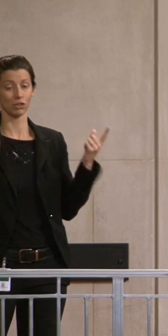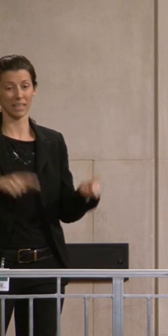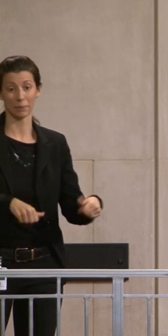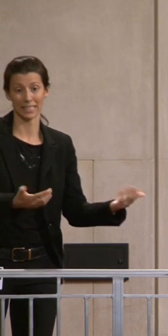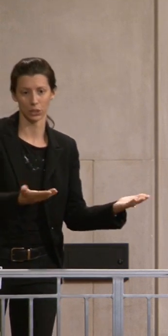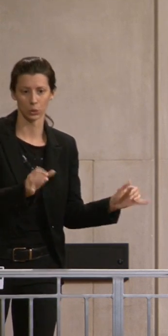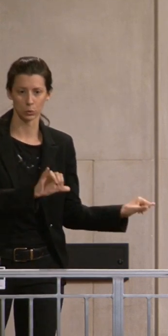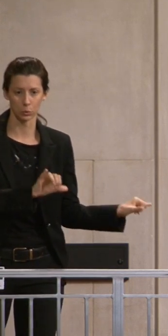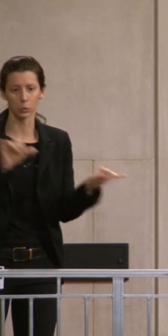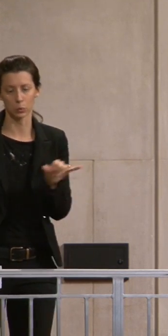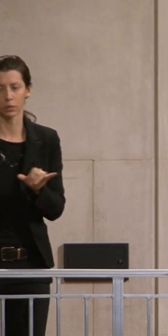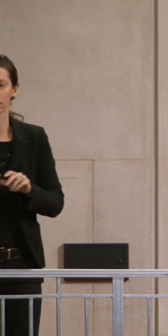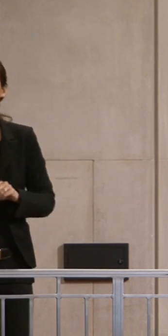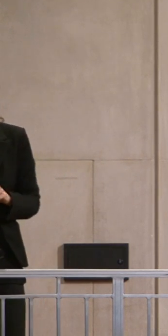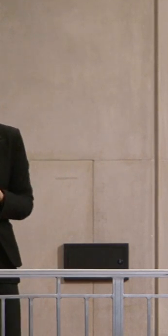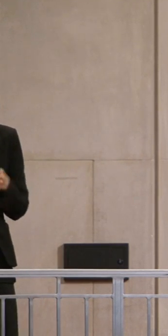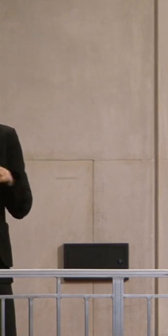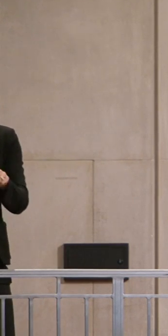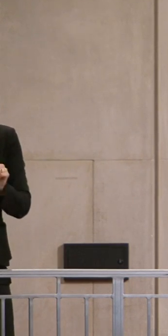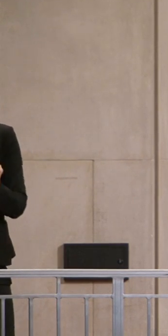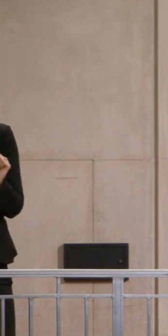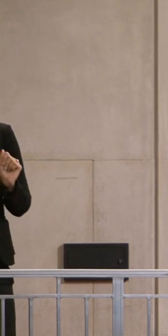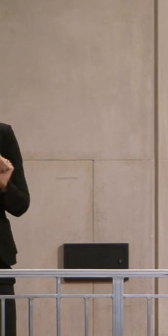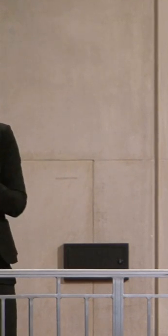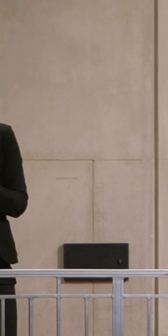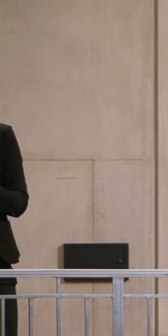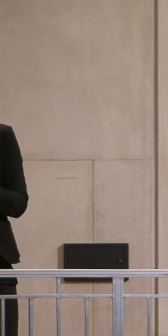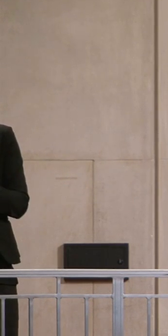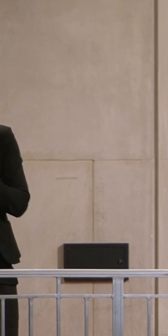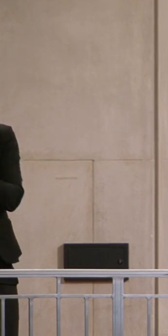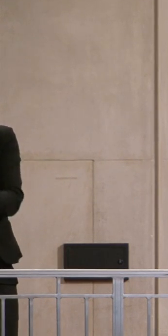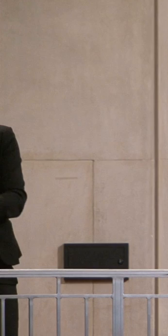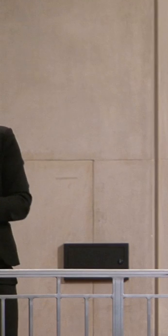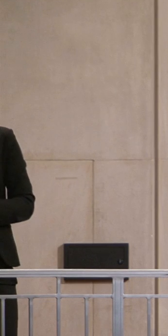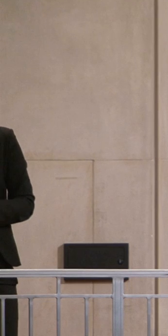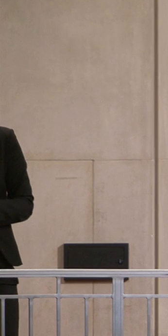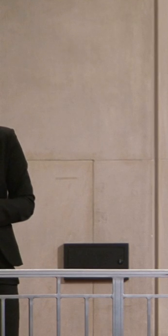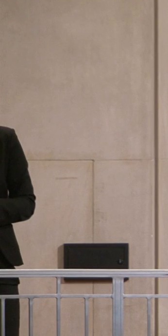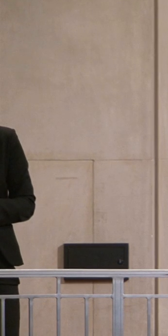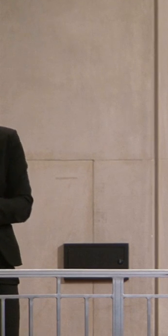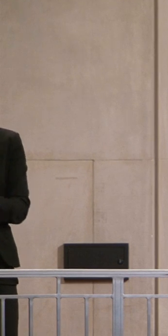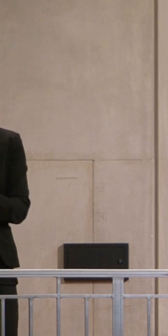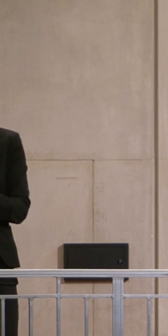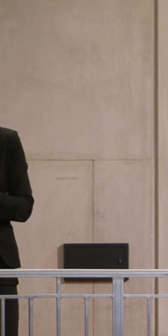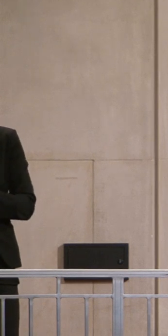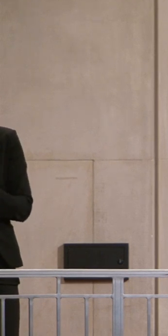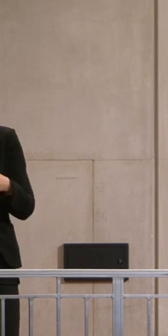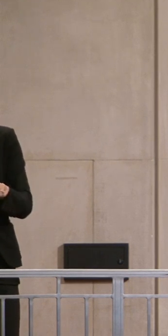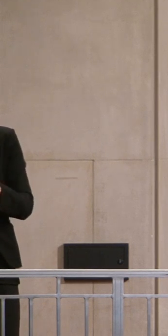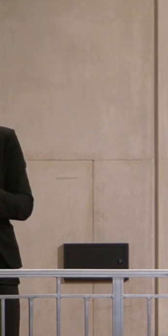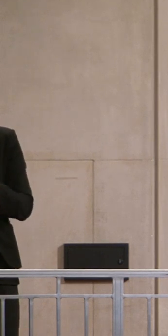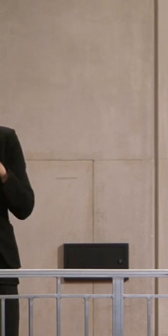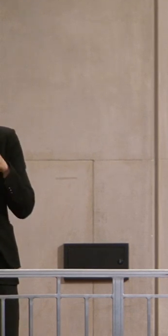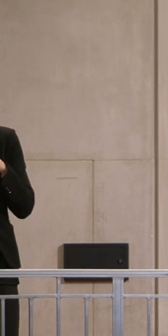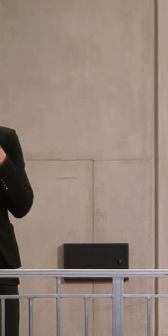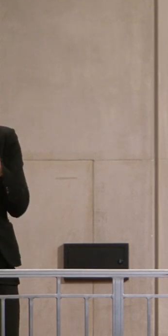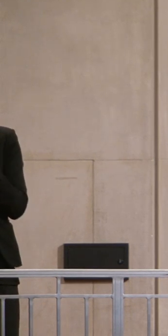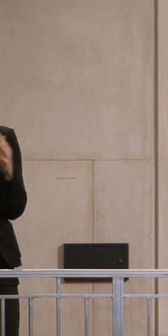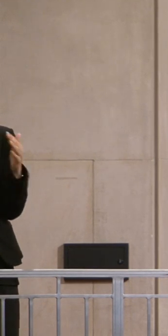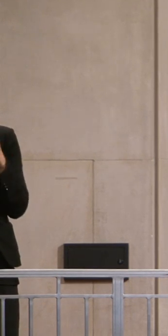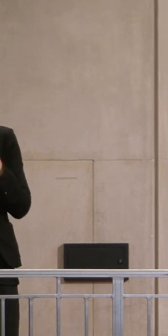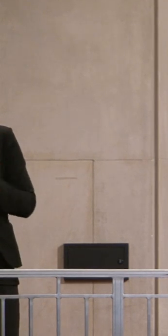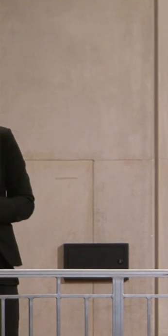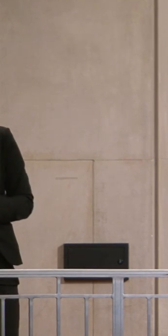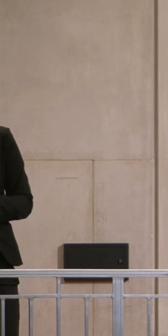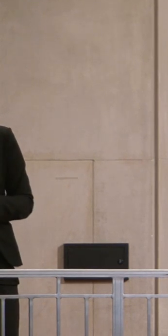here. While on my trip, I visited Bletchley Park. There, during the Second World War, Allied code breakers